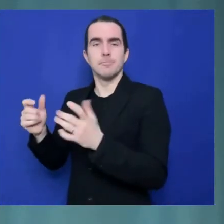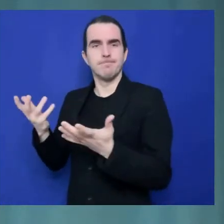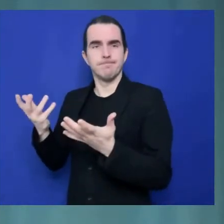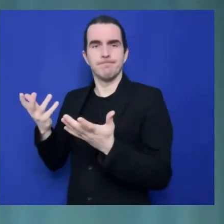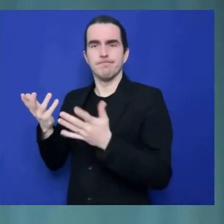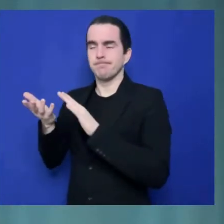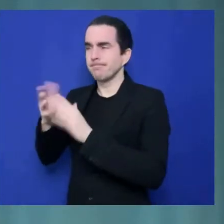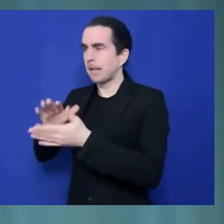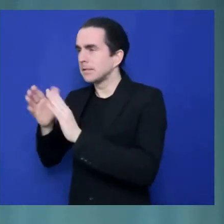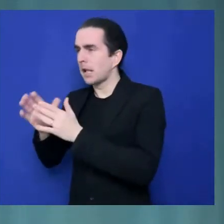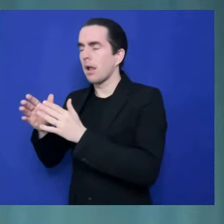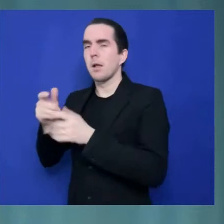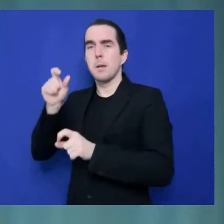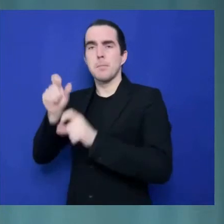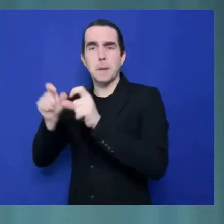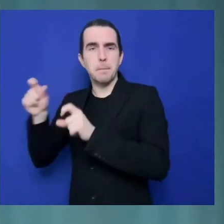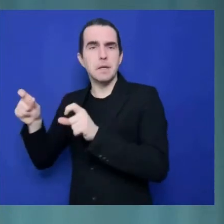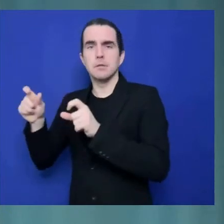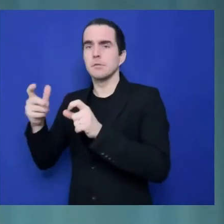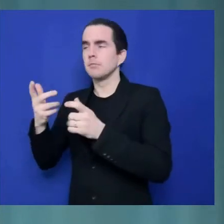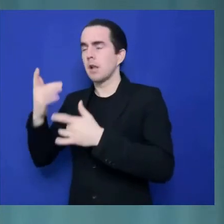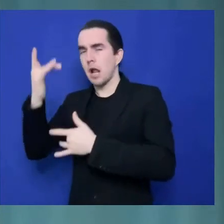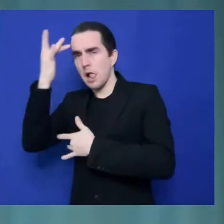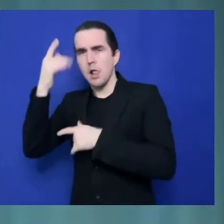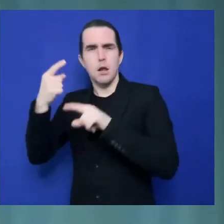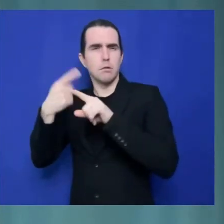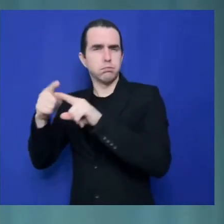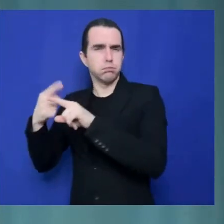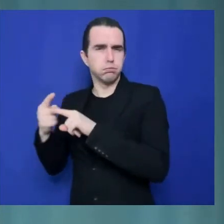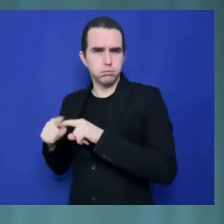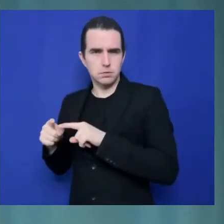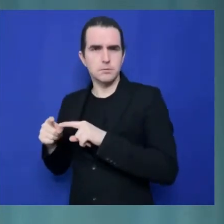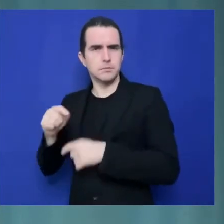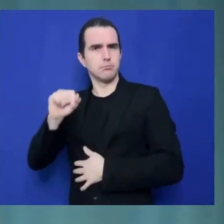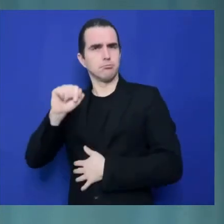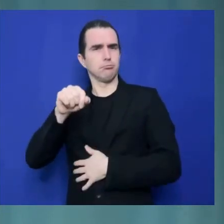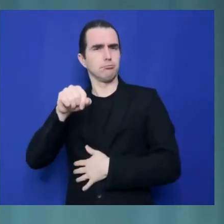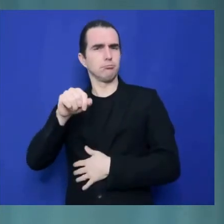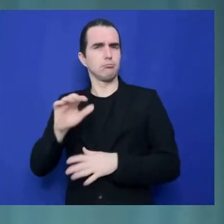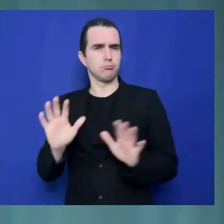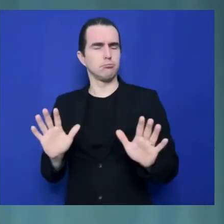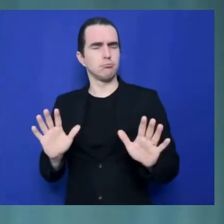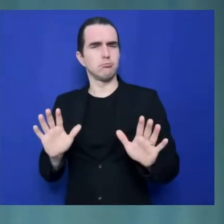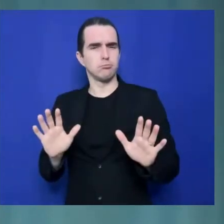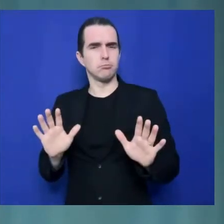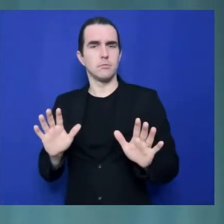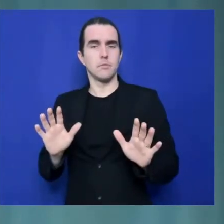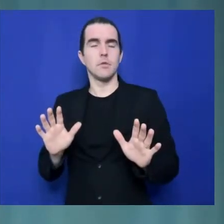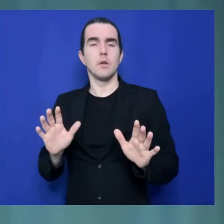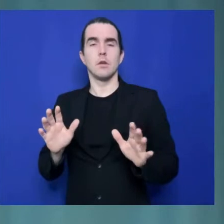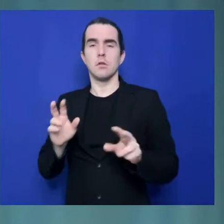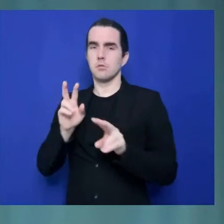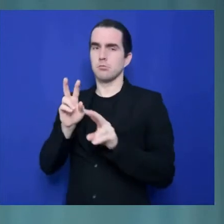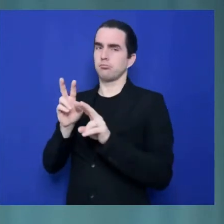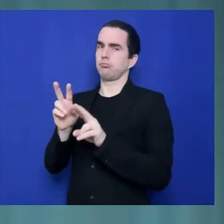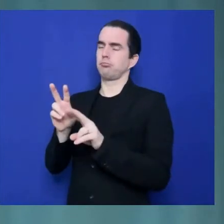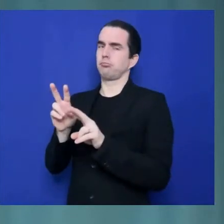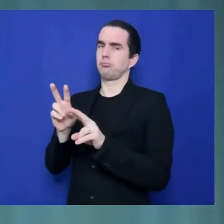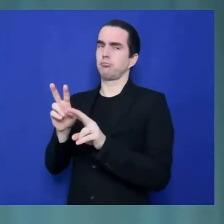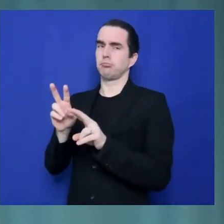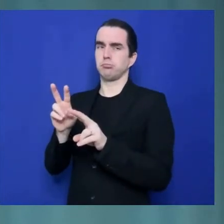Most importantly, we wanted to enable something that conveyed a message, as this